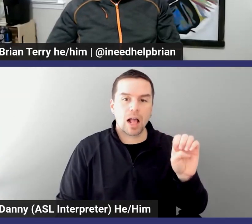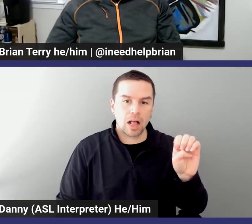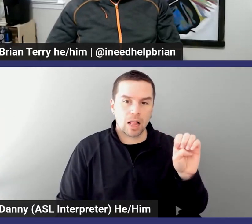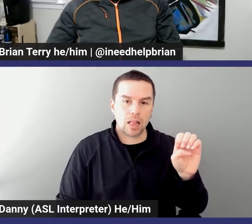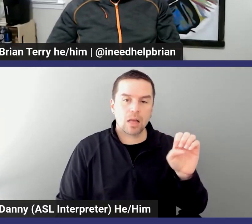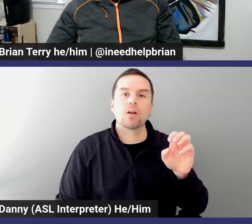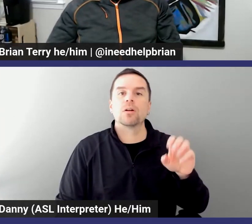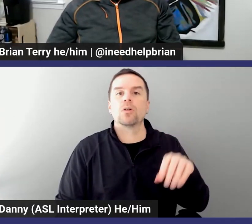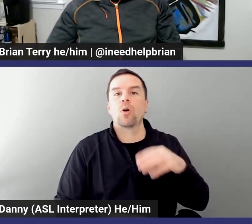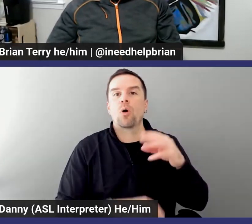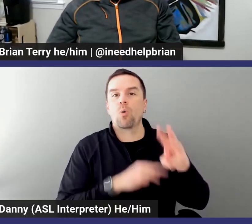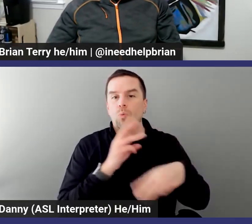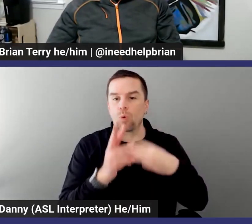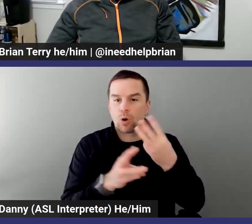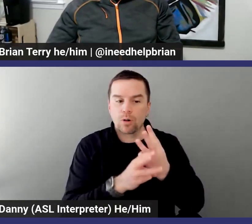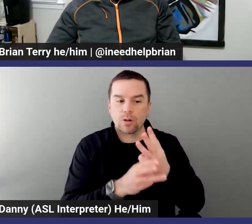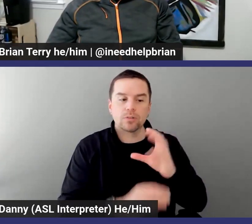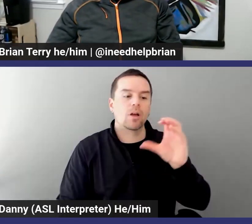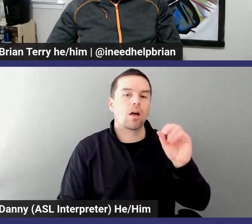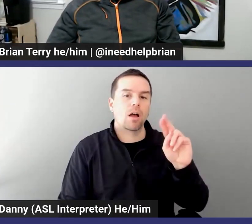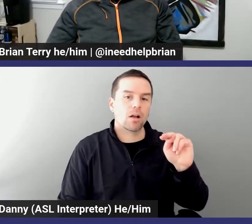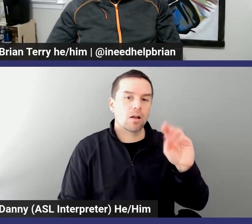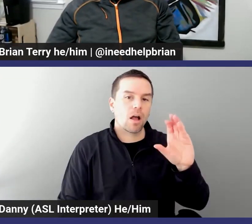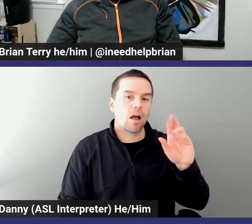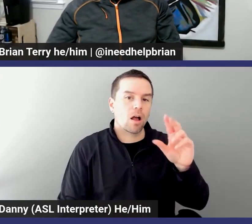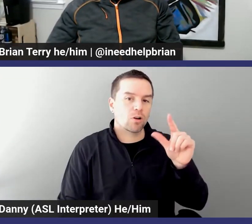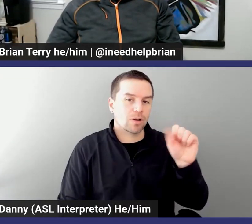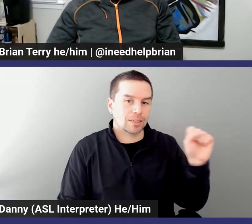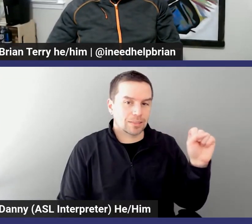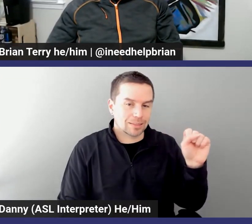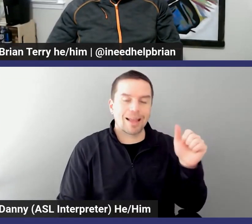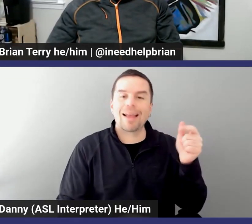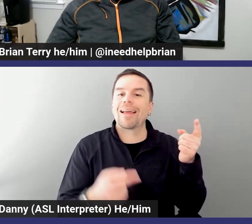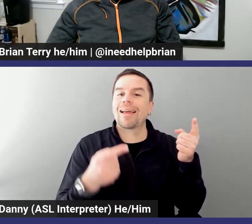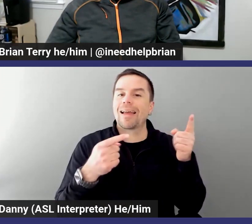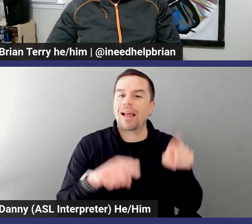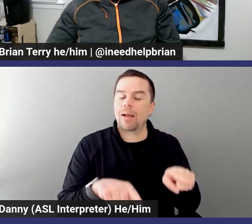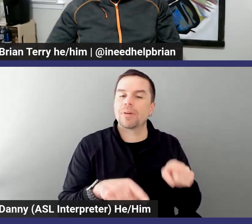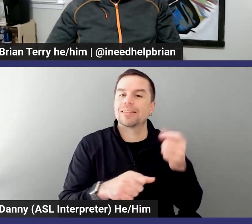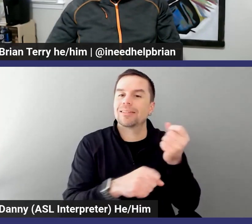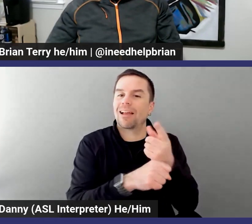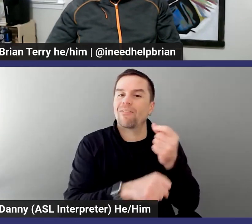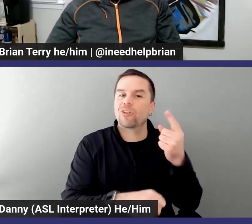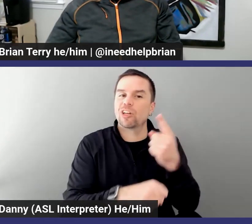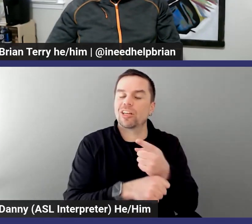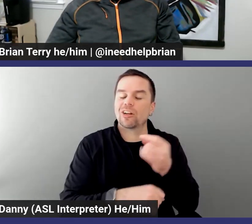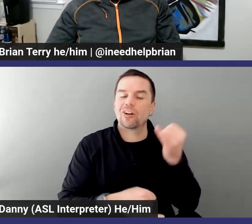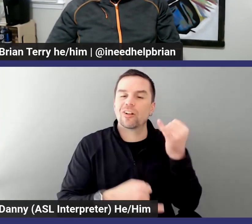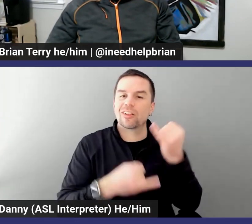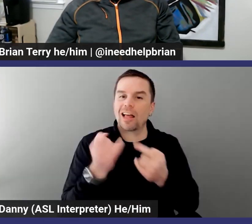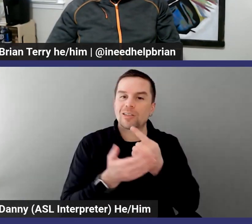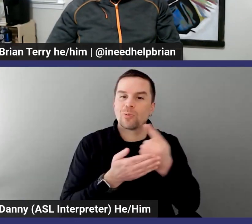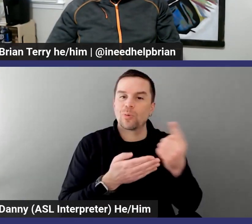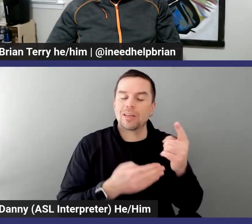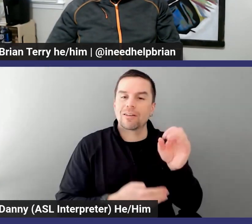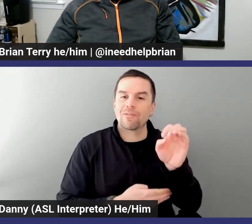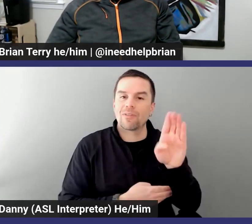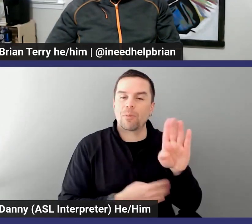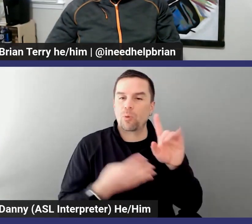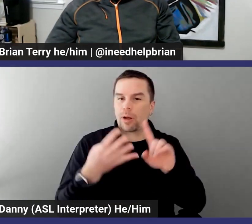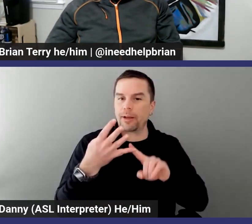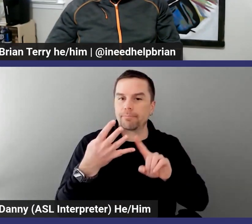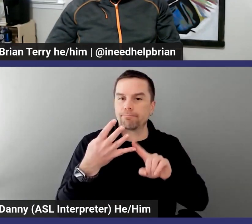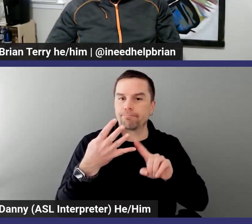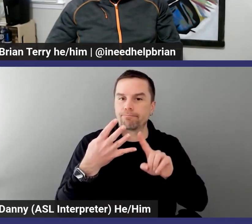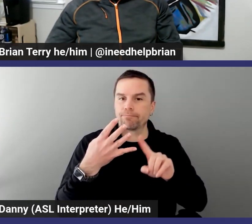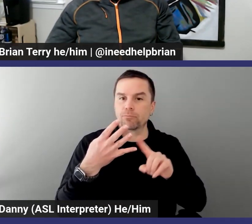Congress happens every time at the end of February every year. So there's like more than 100,000